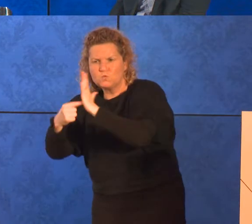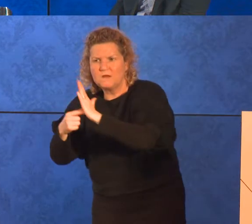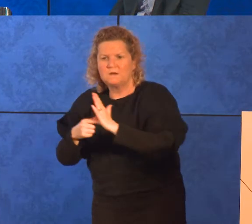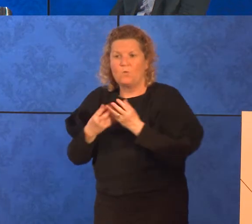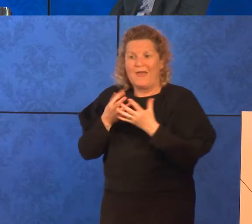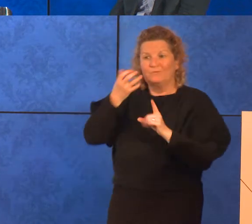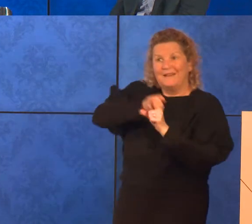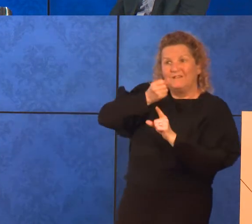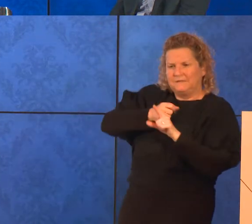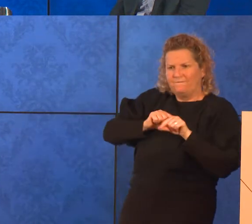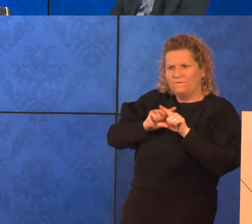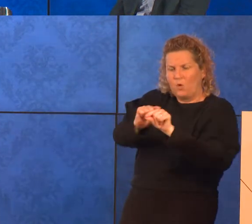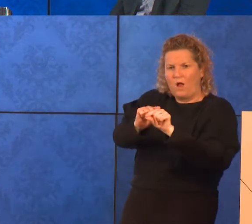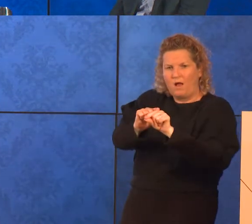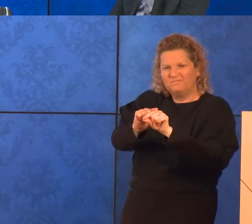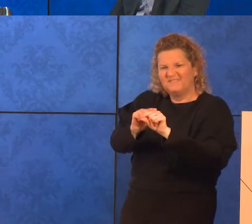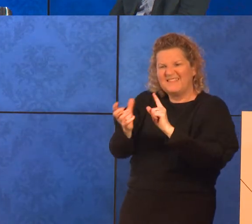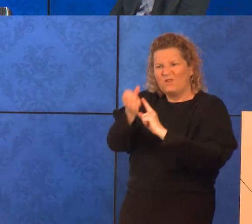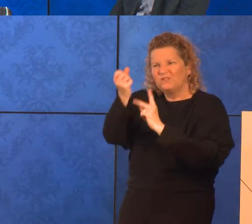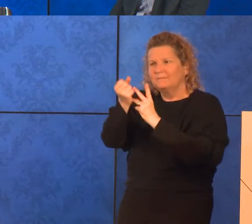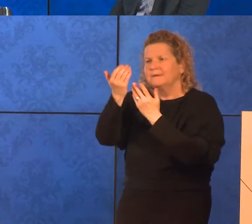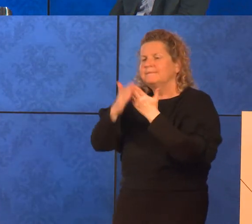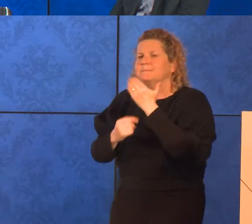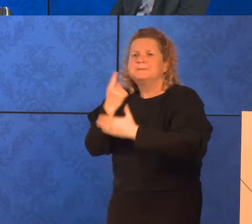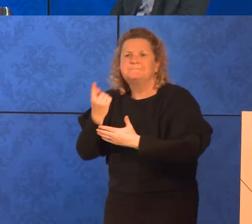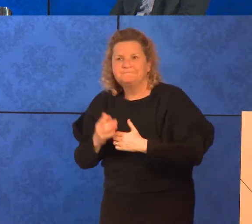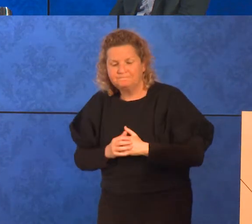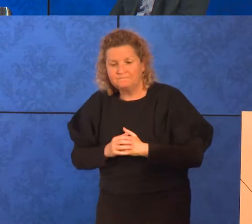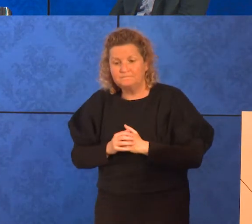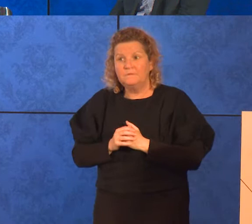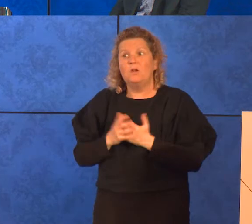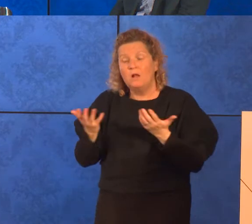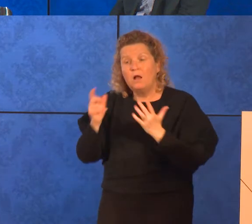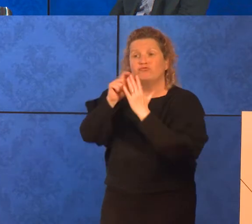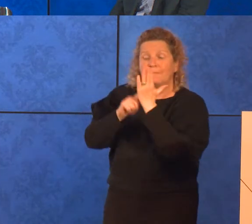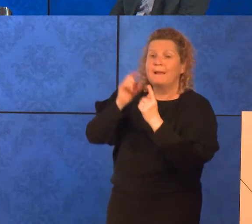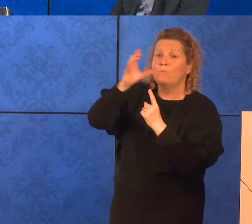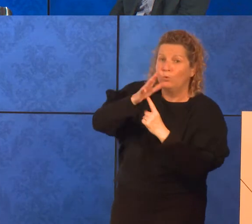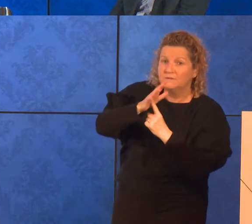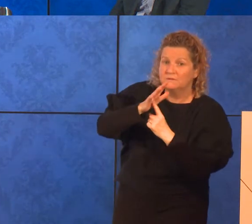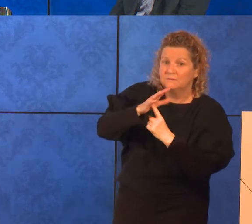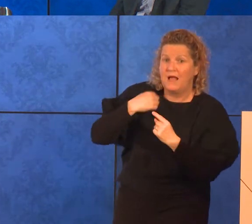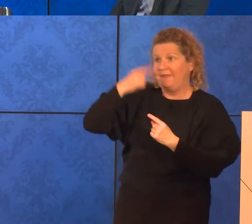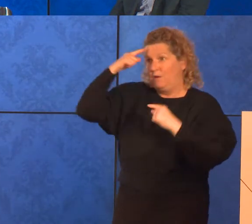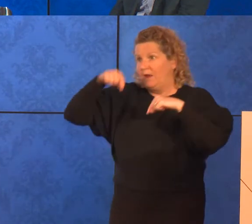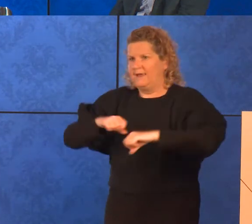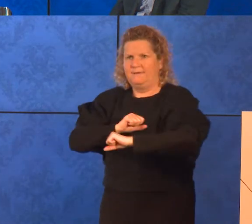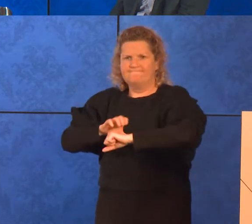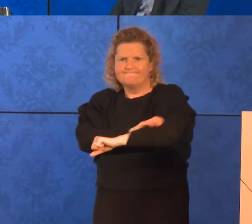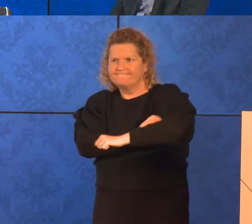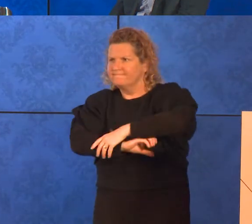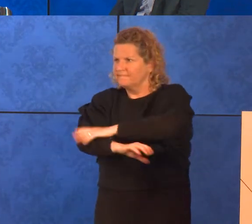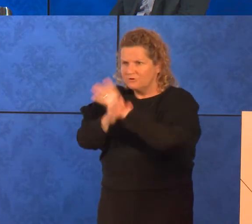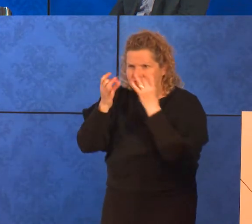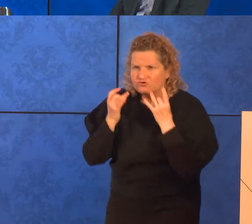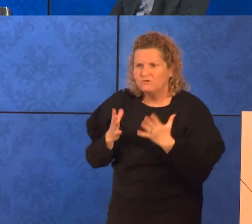advocacy organisations, you just don't get those outcomes. So the recommendations are very important, and I think we're all here ready and prepared to do the work of getting